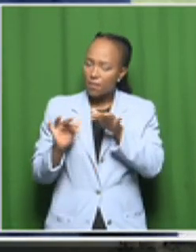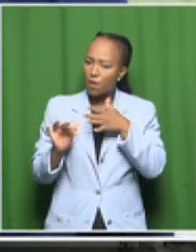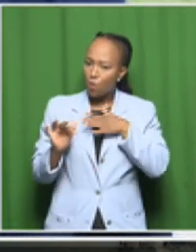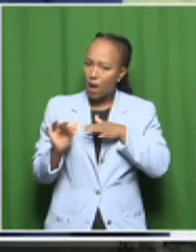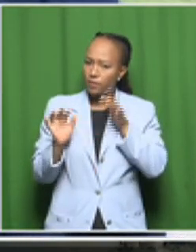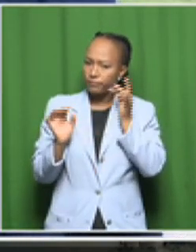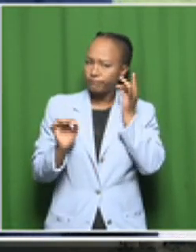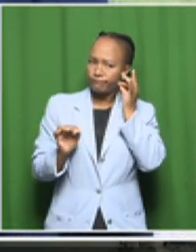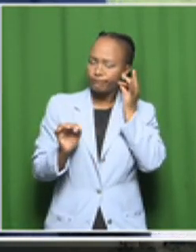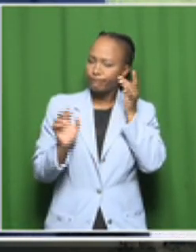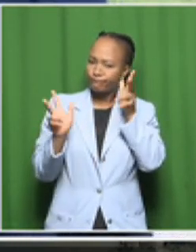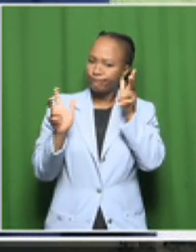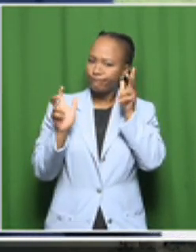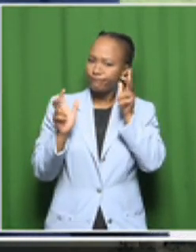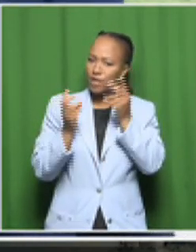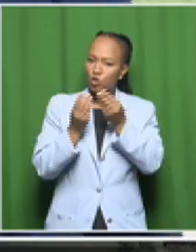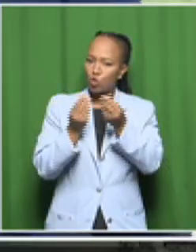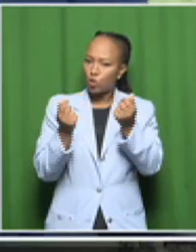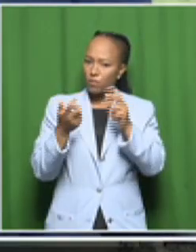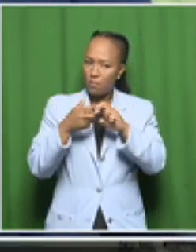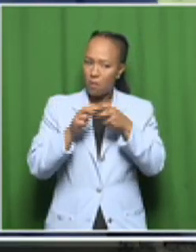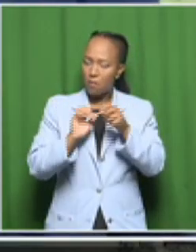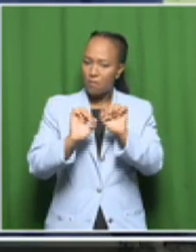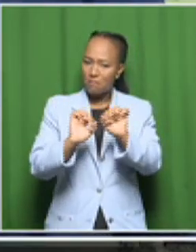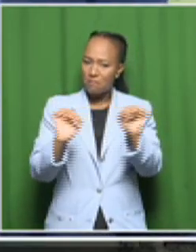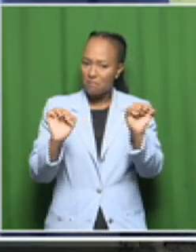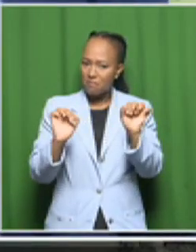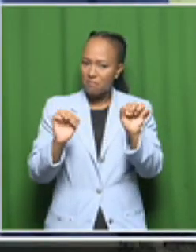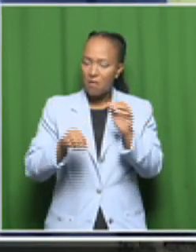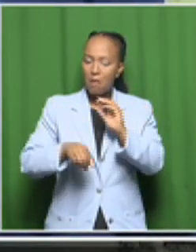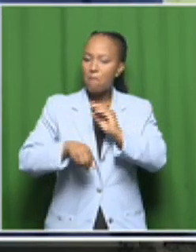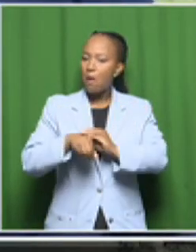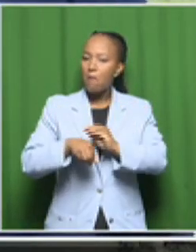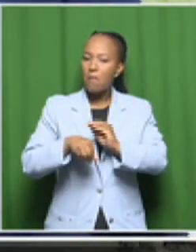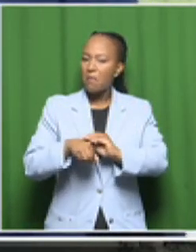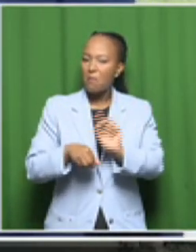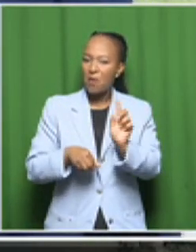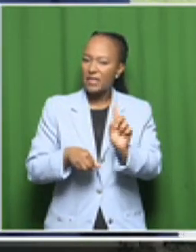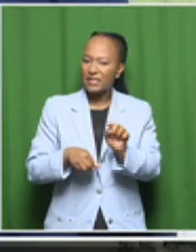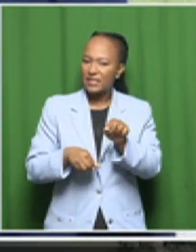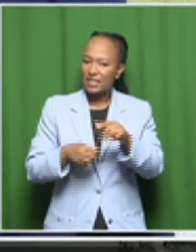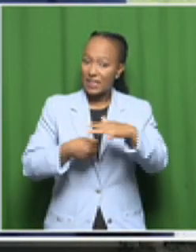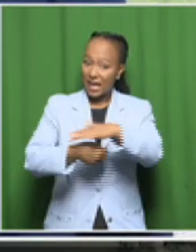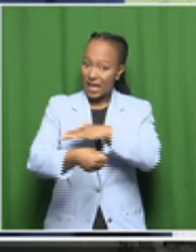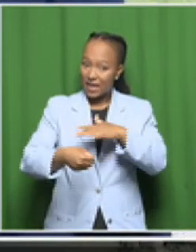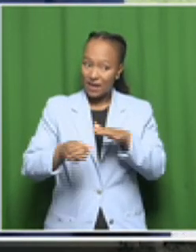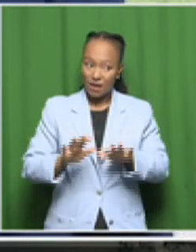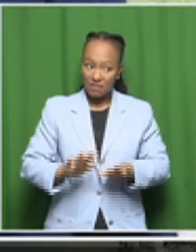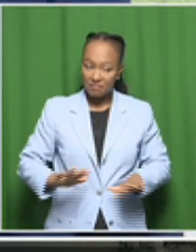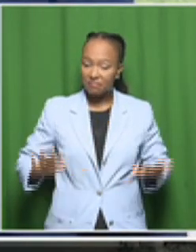things and solutions to their problems, but what are some of the problems around that area?